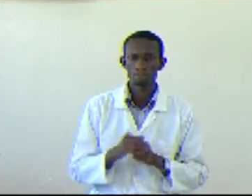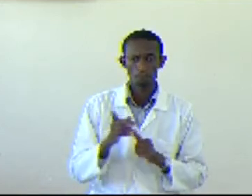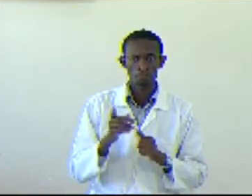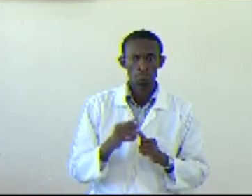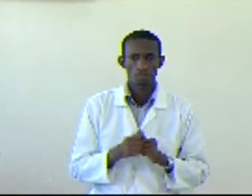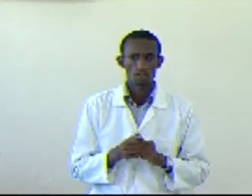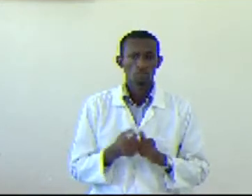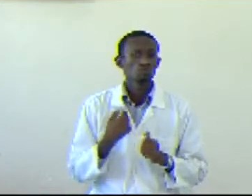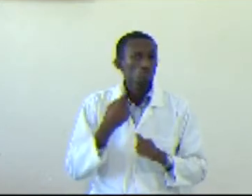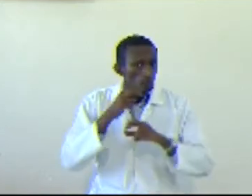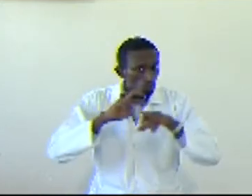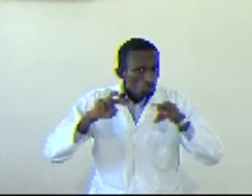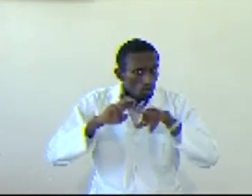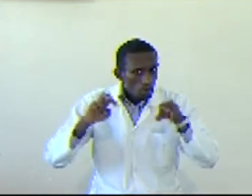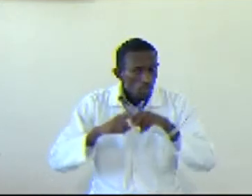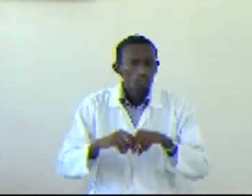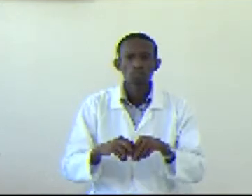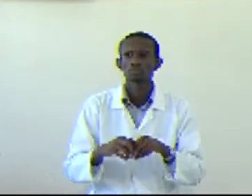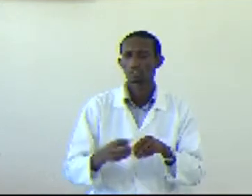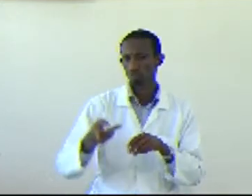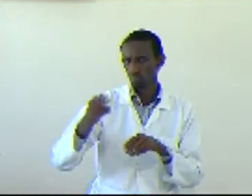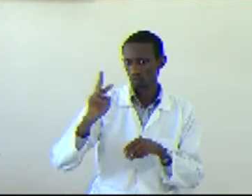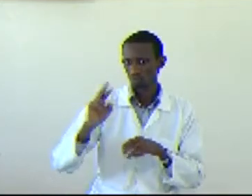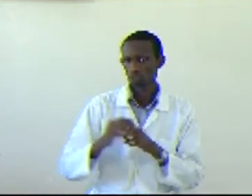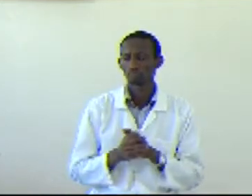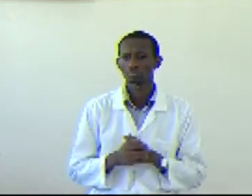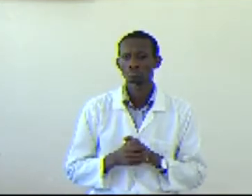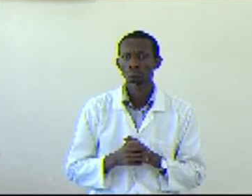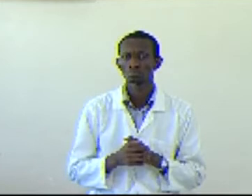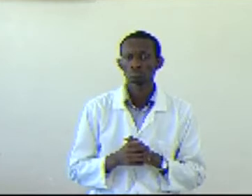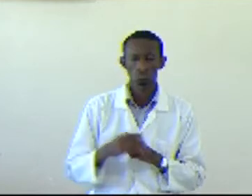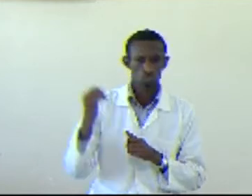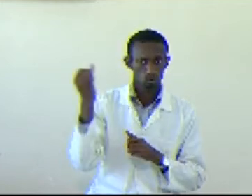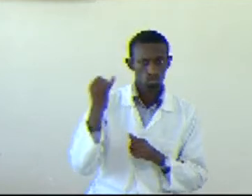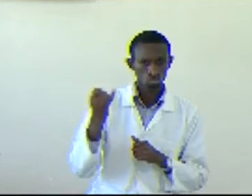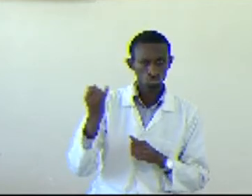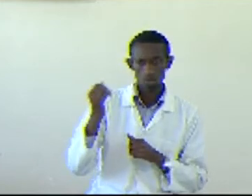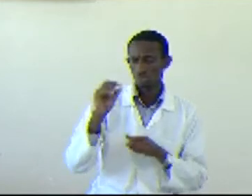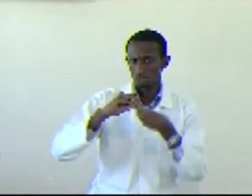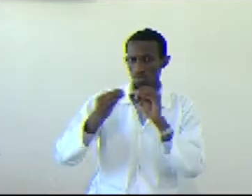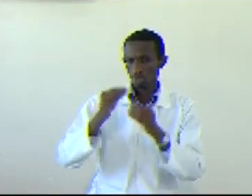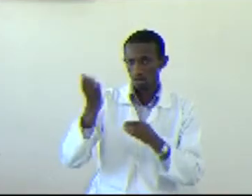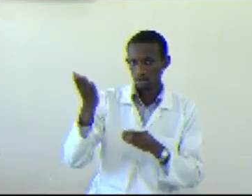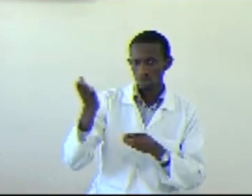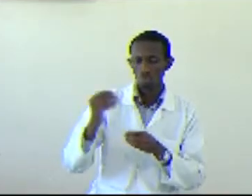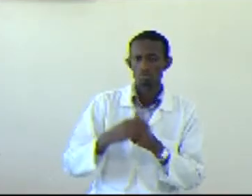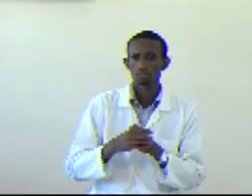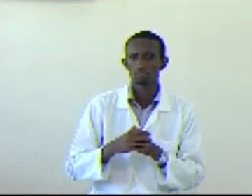now here to find the answer, right? The figure below shows a 2.0